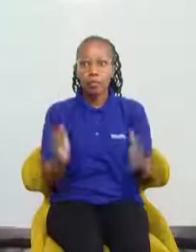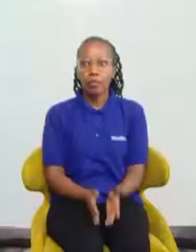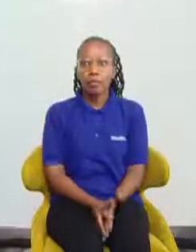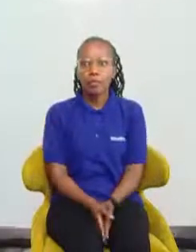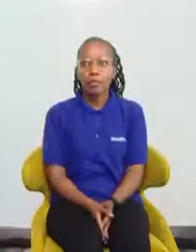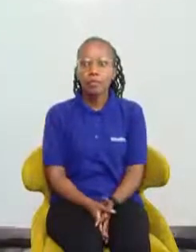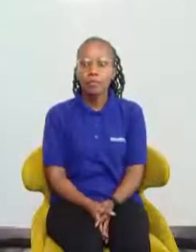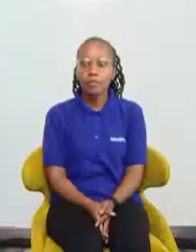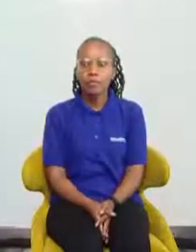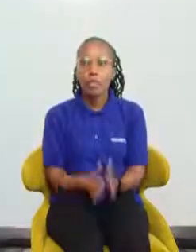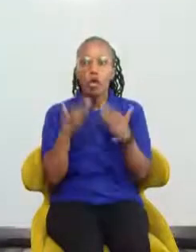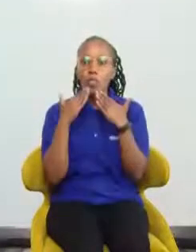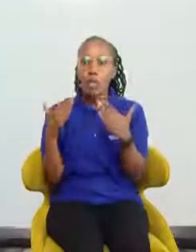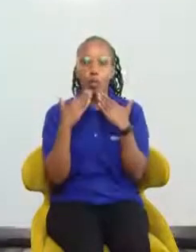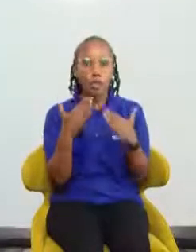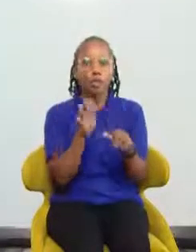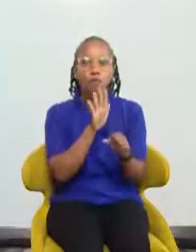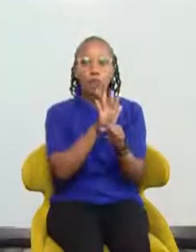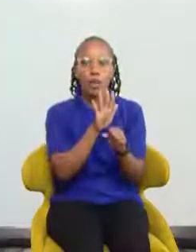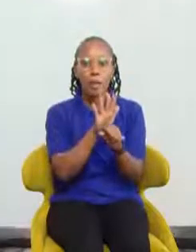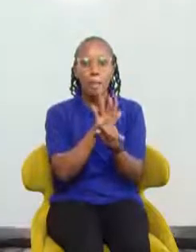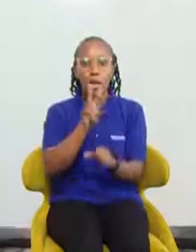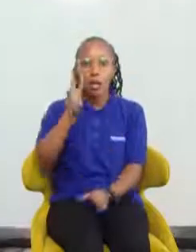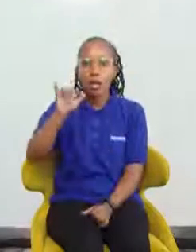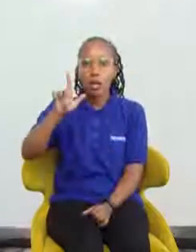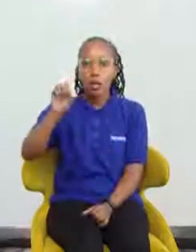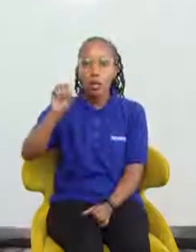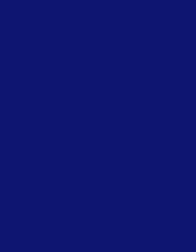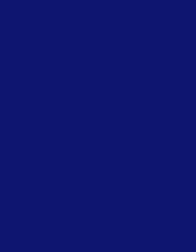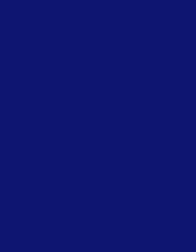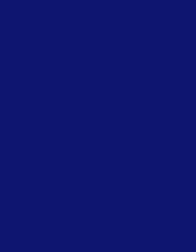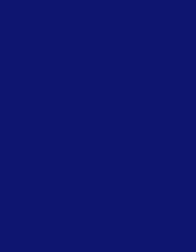So thank you very much, Wilson, Chrissy, Lebohang,